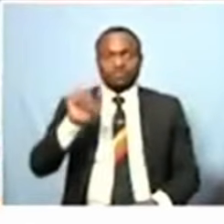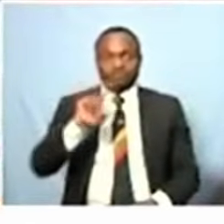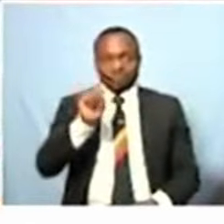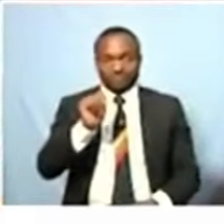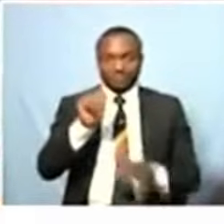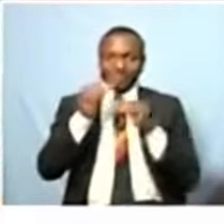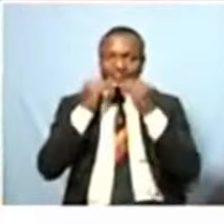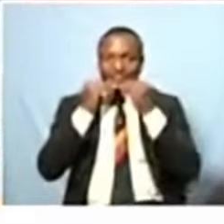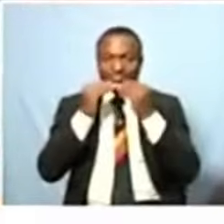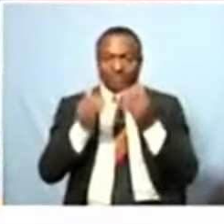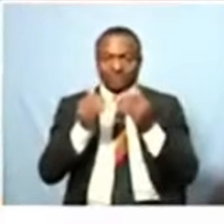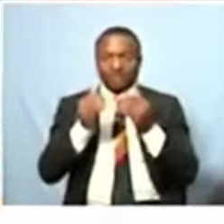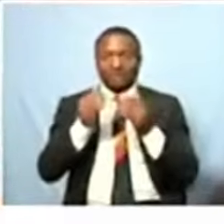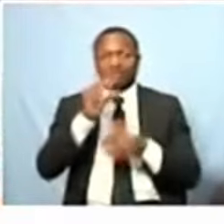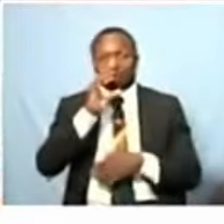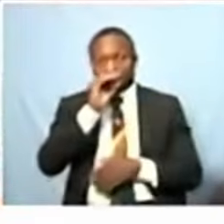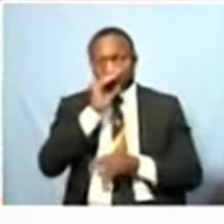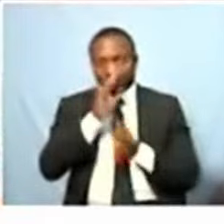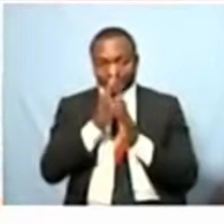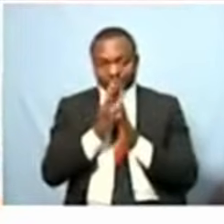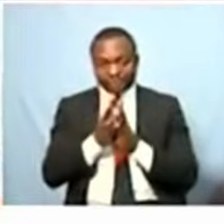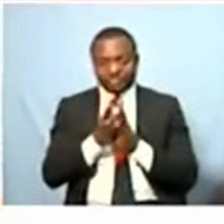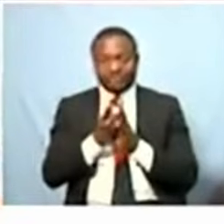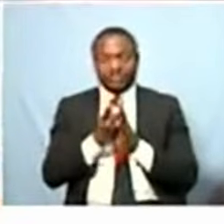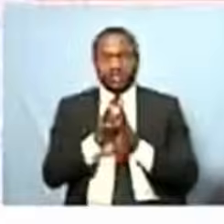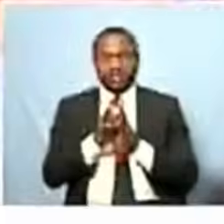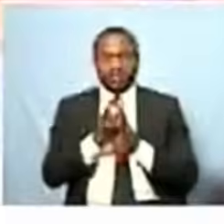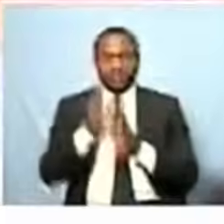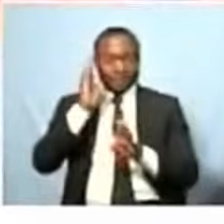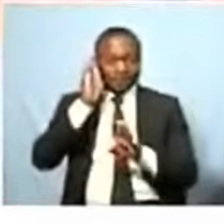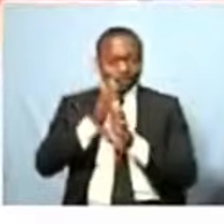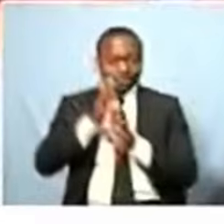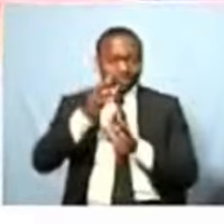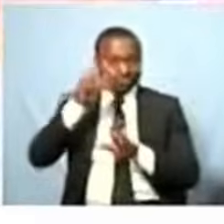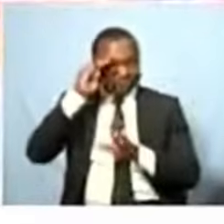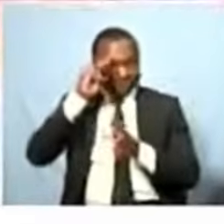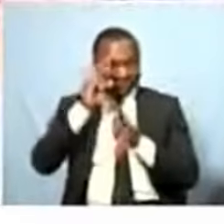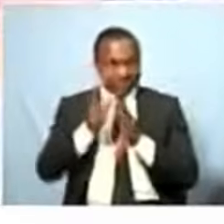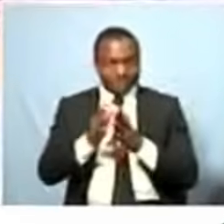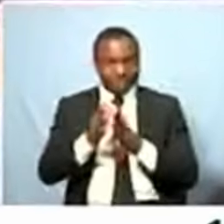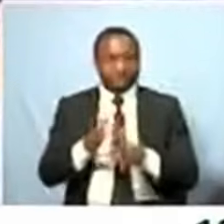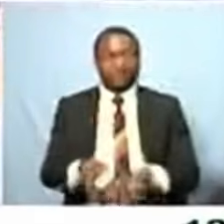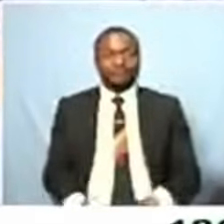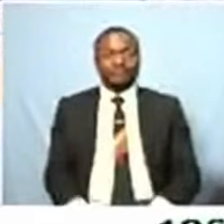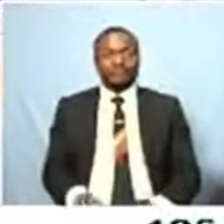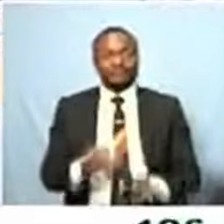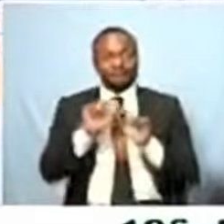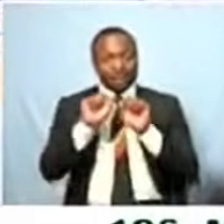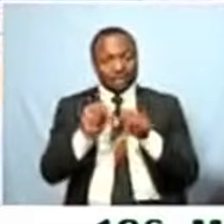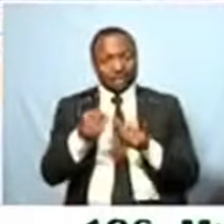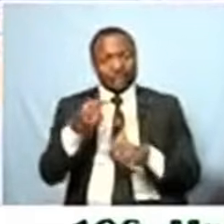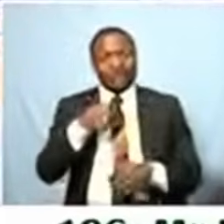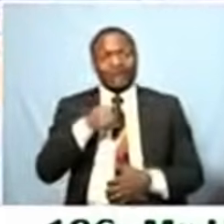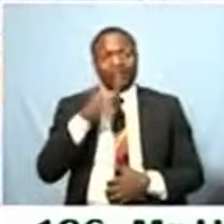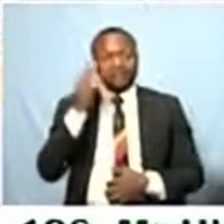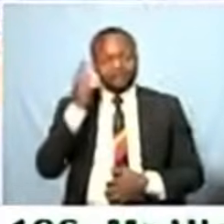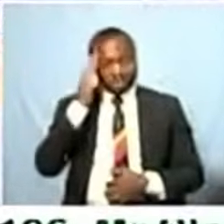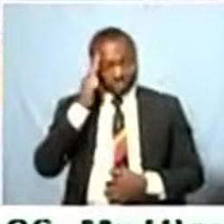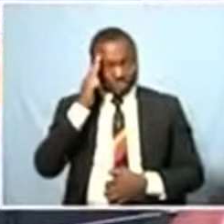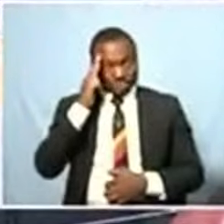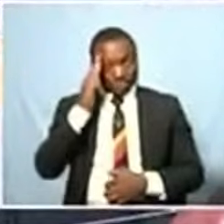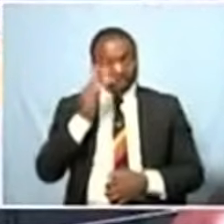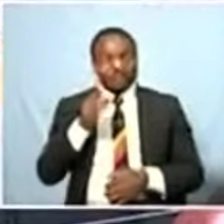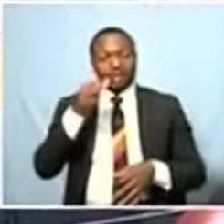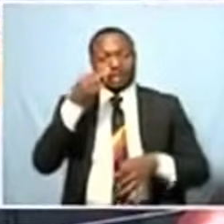Thank you so very much, Madam Speaker. Through you to the Minister. Minister, may I know whether